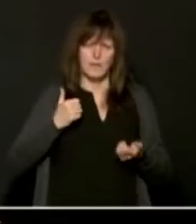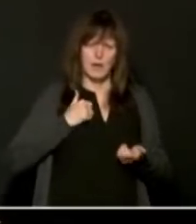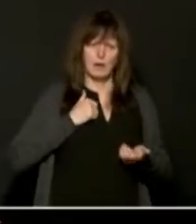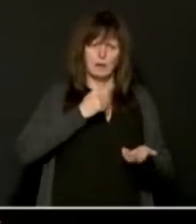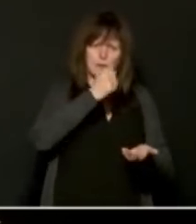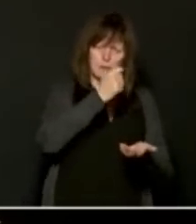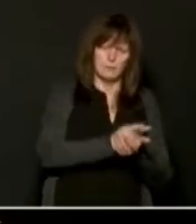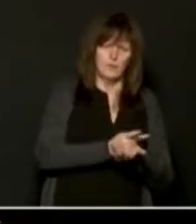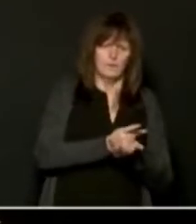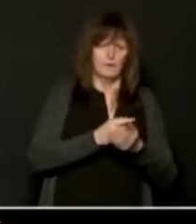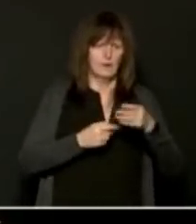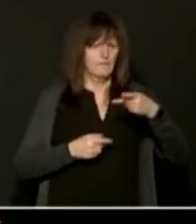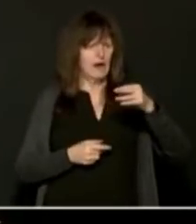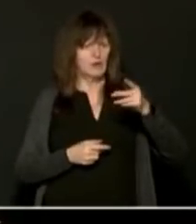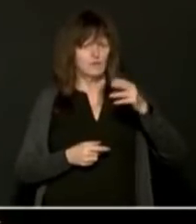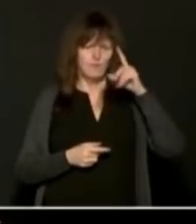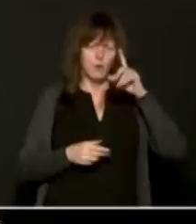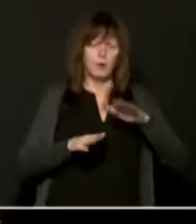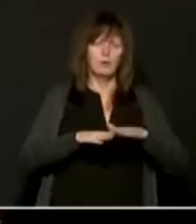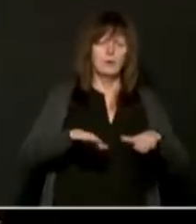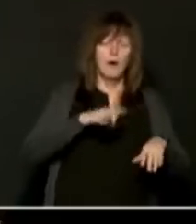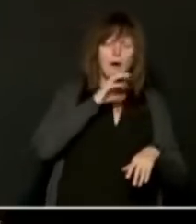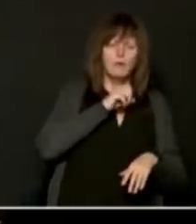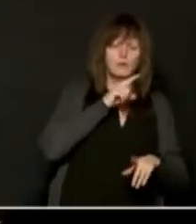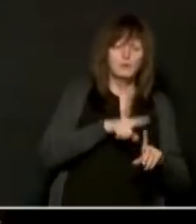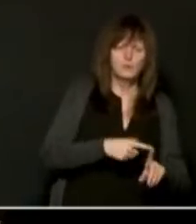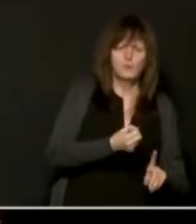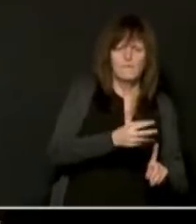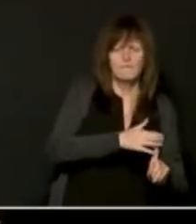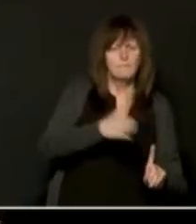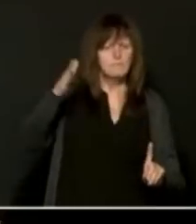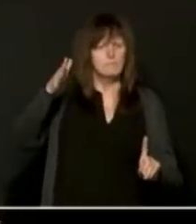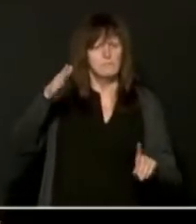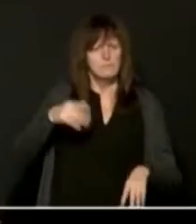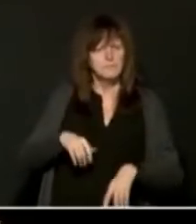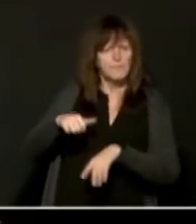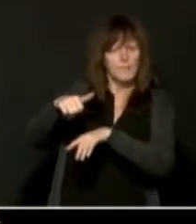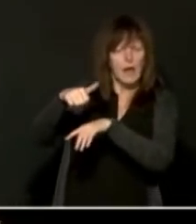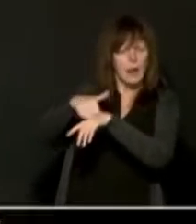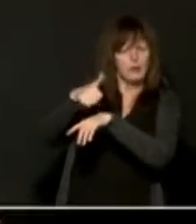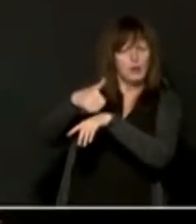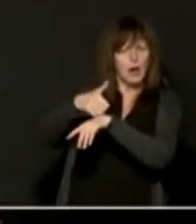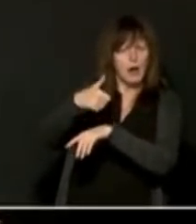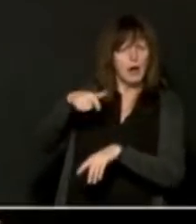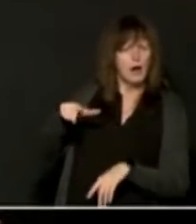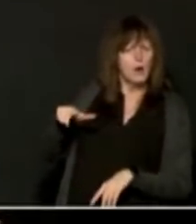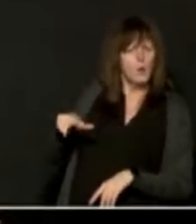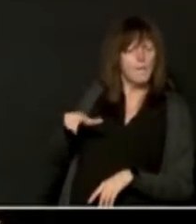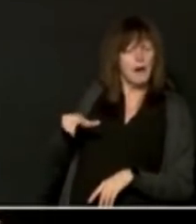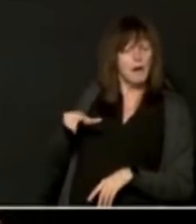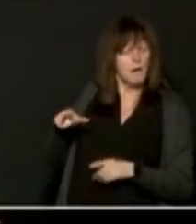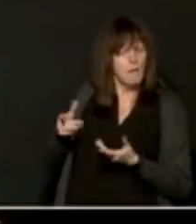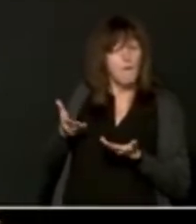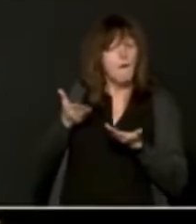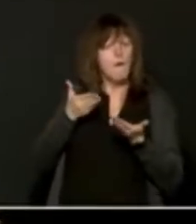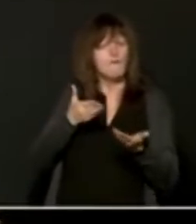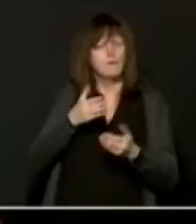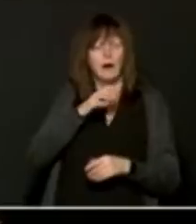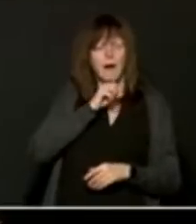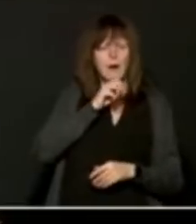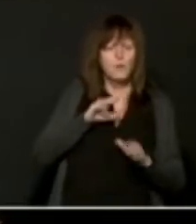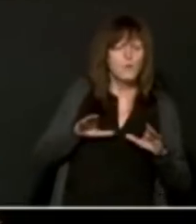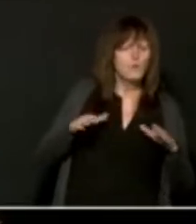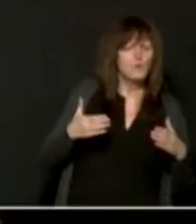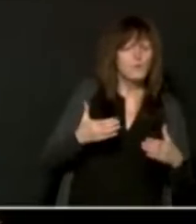children ages 12 and up. Alberta and Quebec announced that they will offer the vaccine to this age group starting Monday in